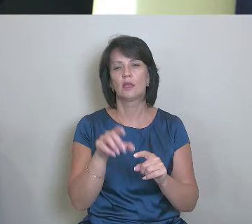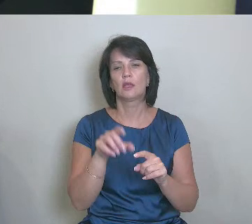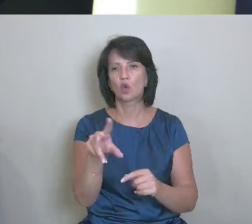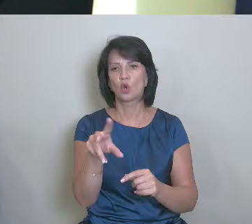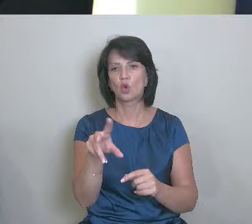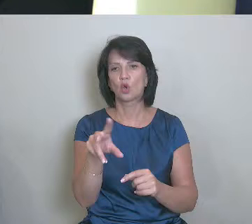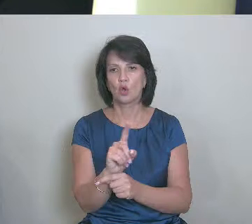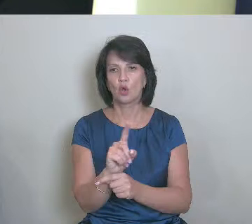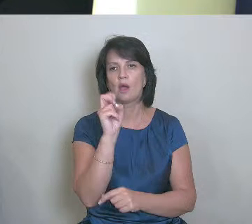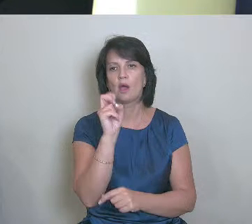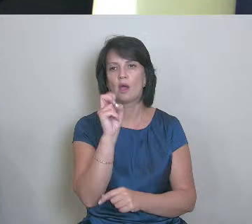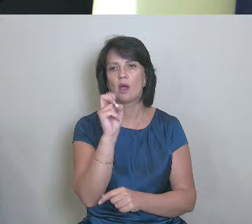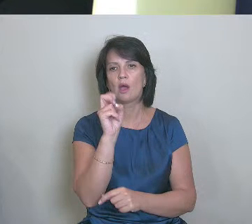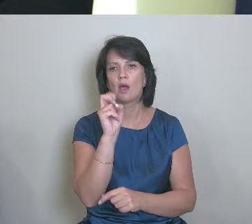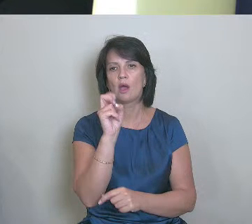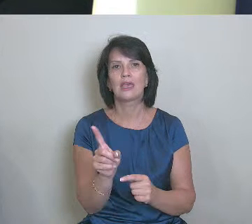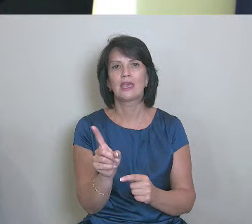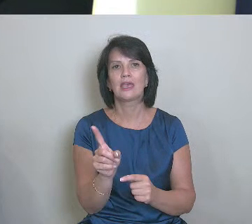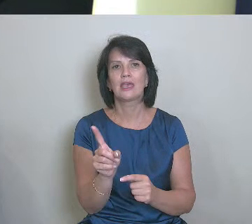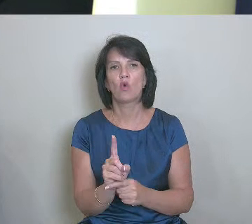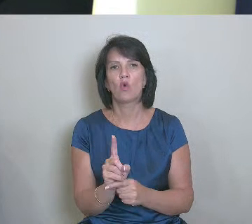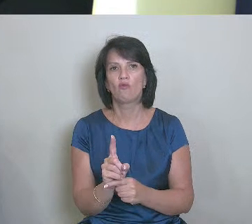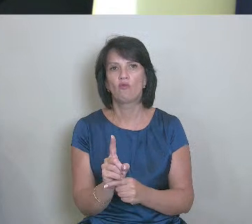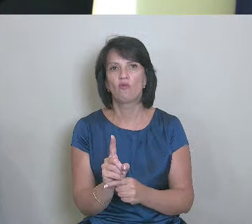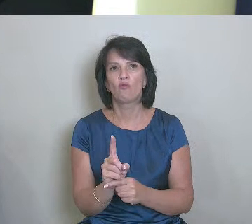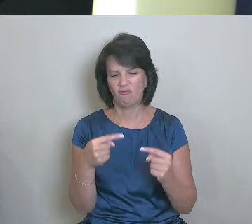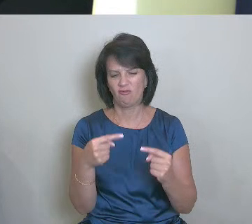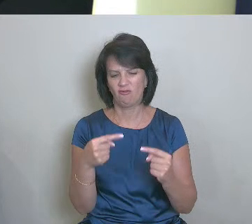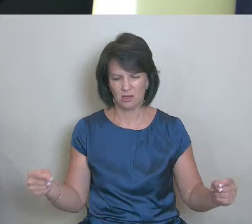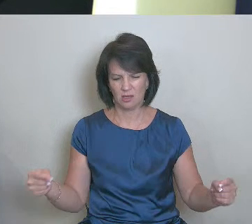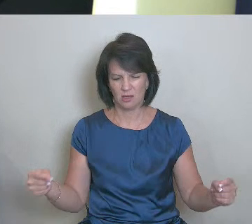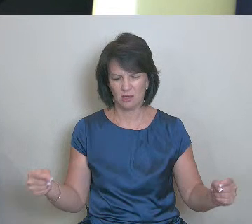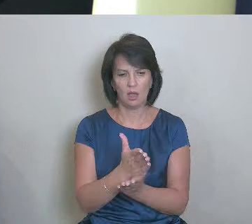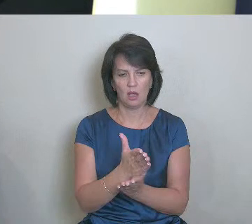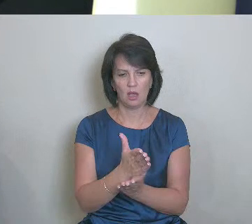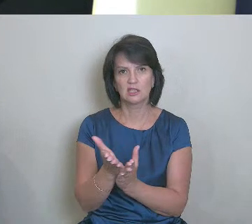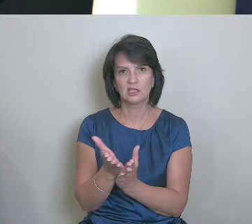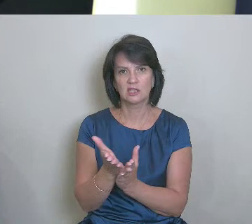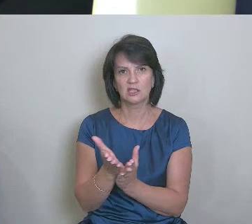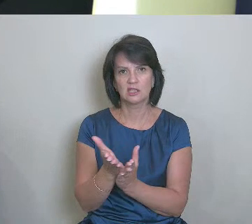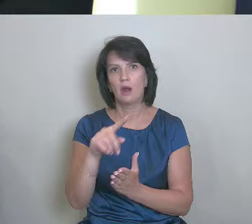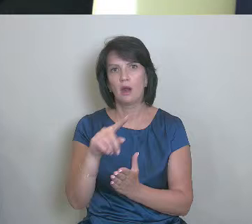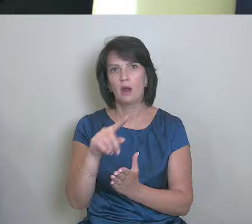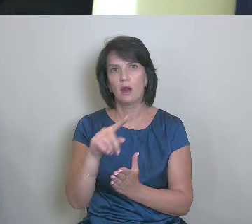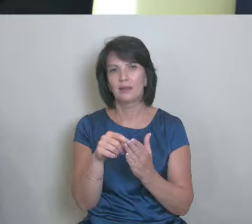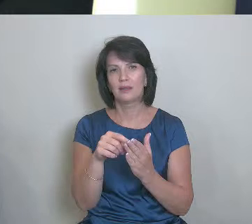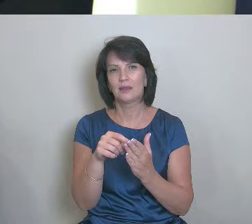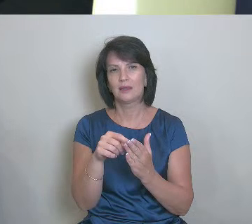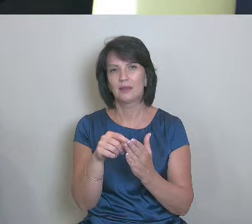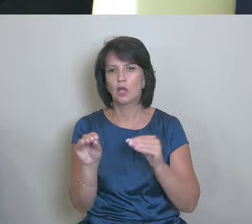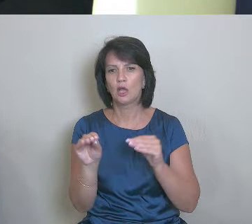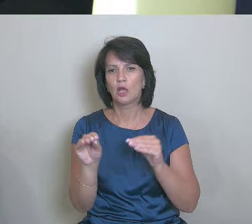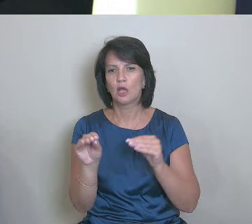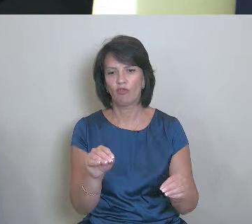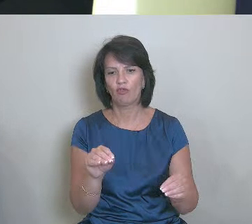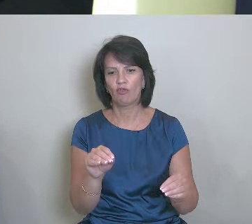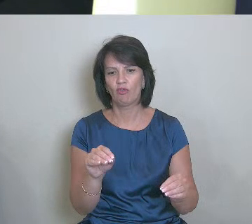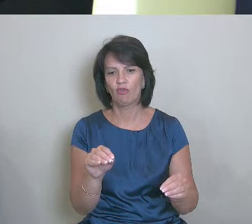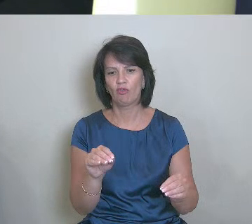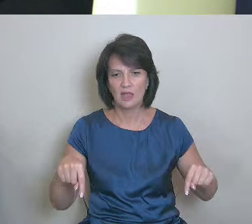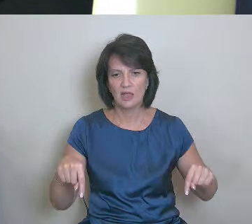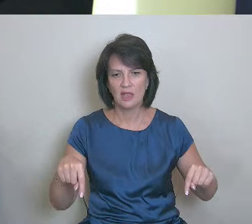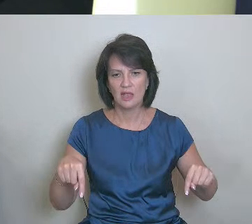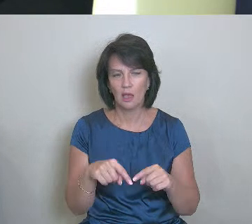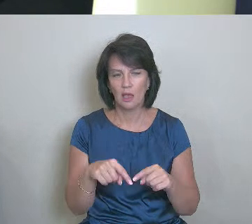and these are hundreds of regulations which were addressing and regulating various issues, ranging